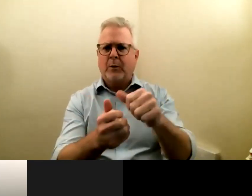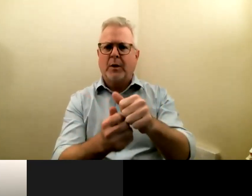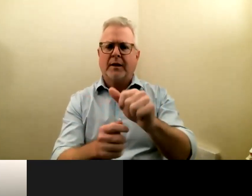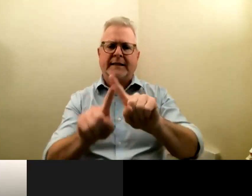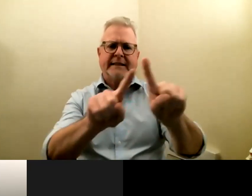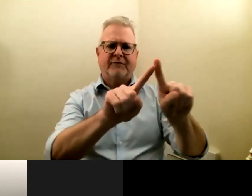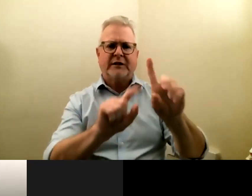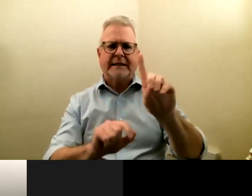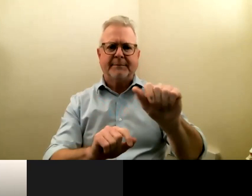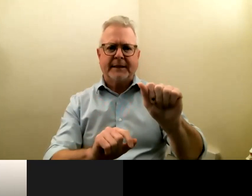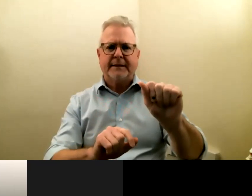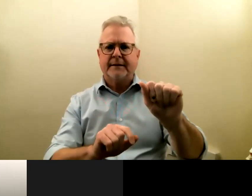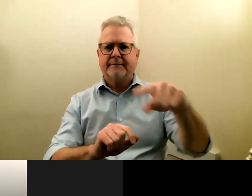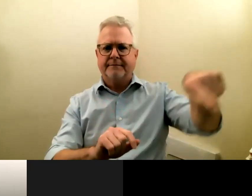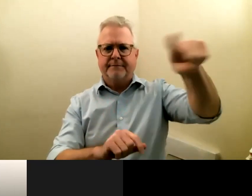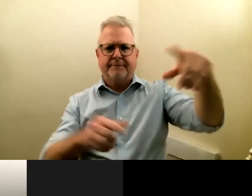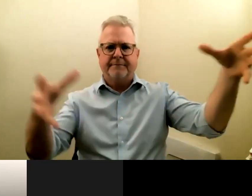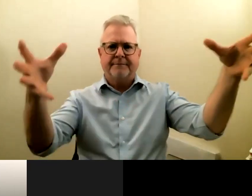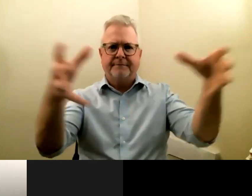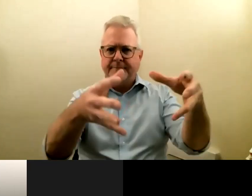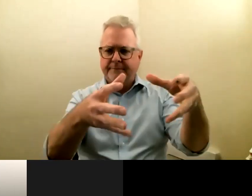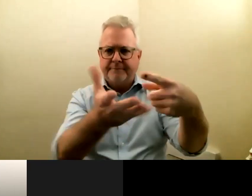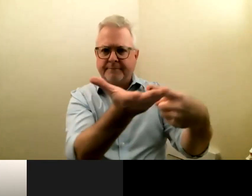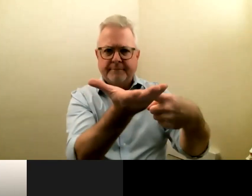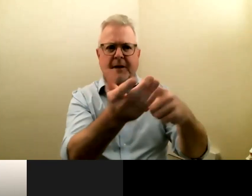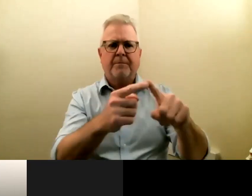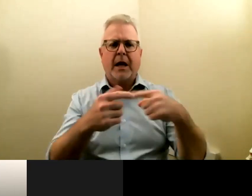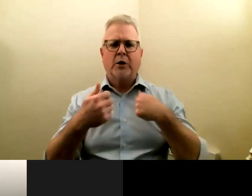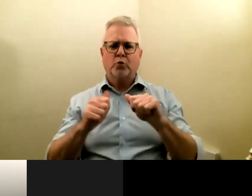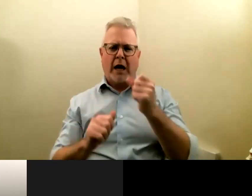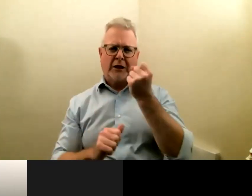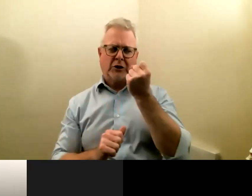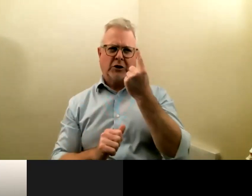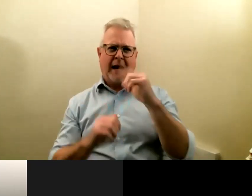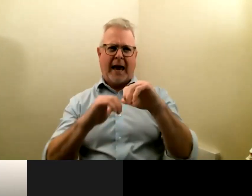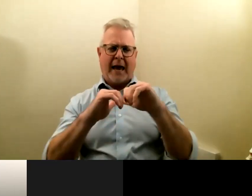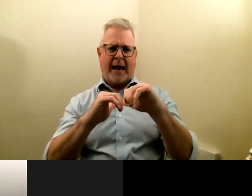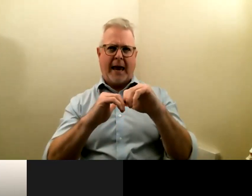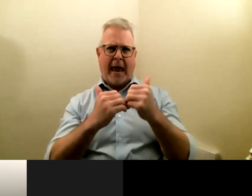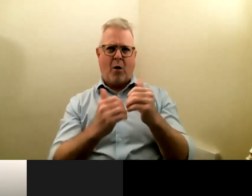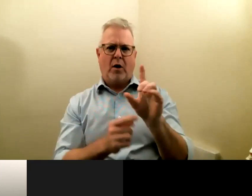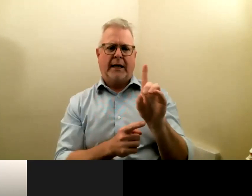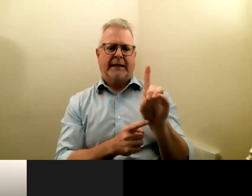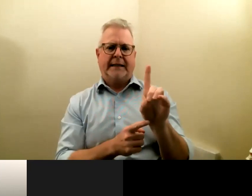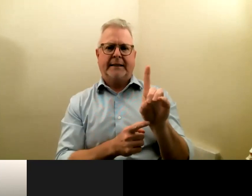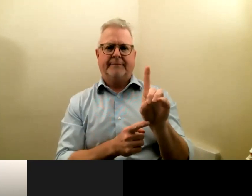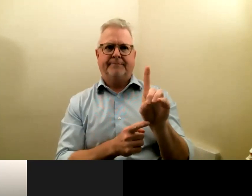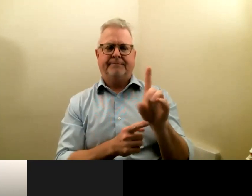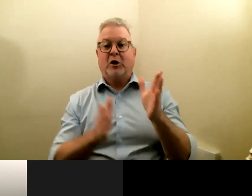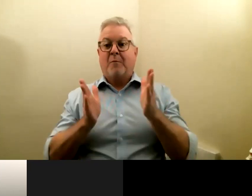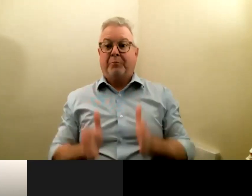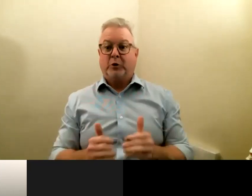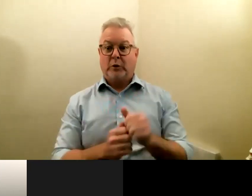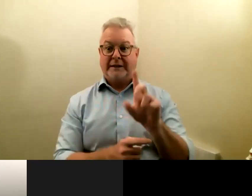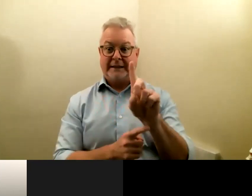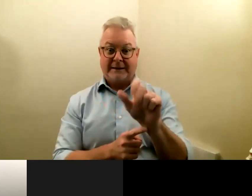I haven't had a chance to be involved with all the different disability groups but I'm trying to understand exactly